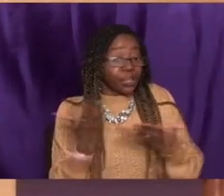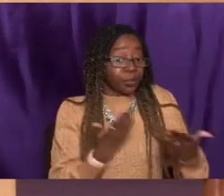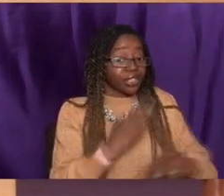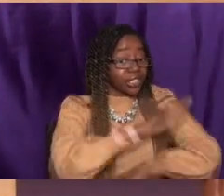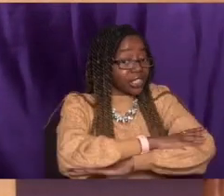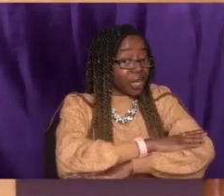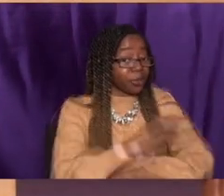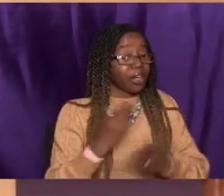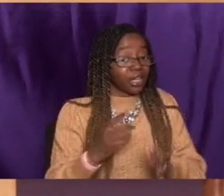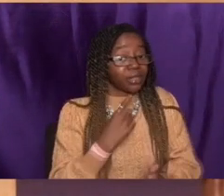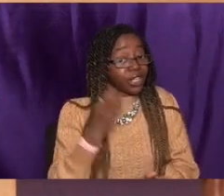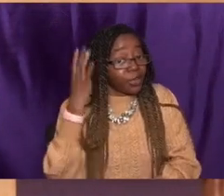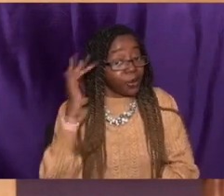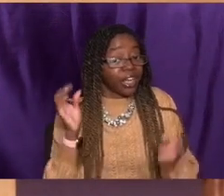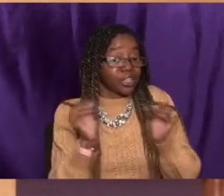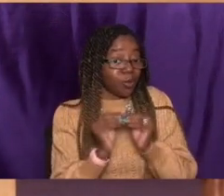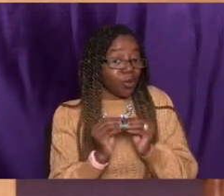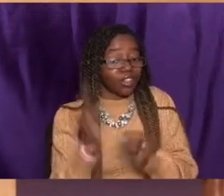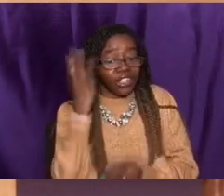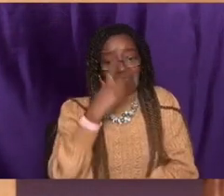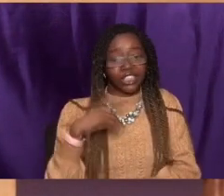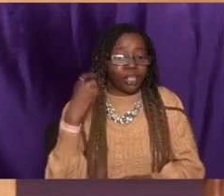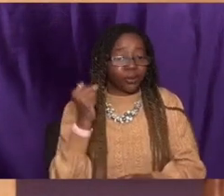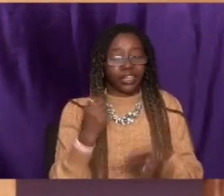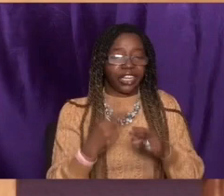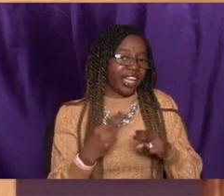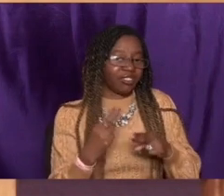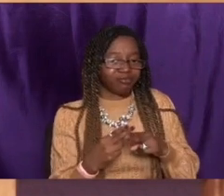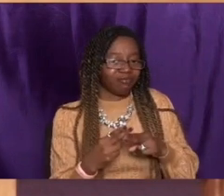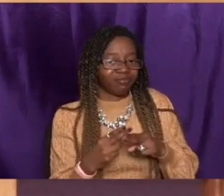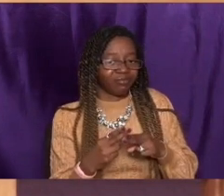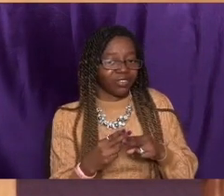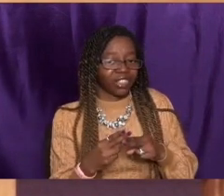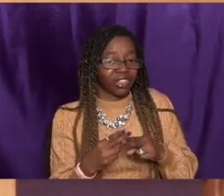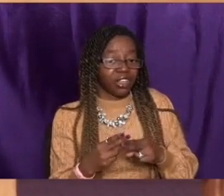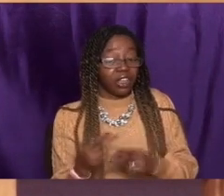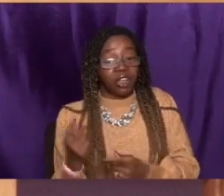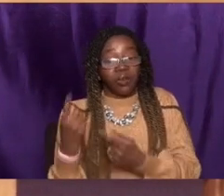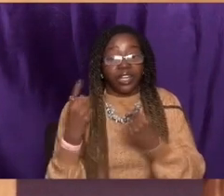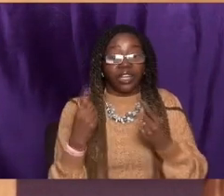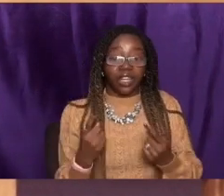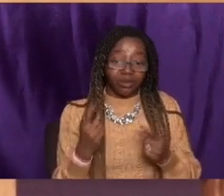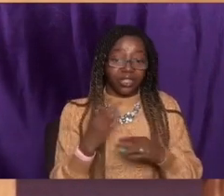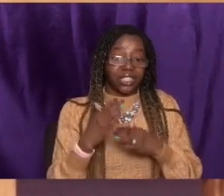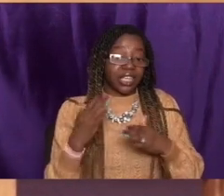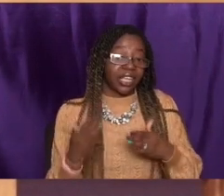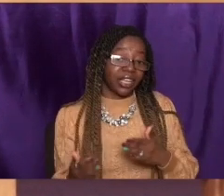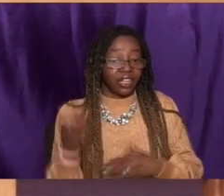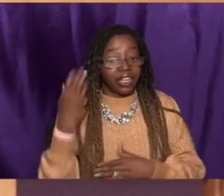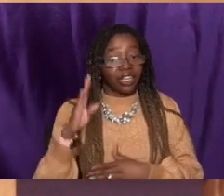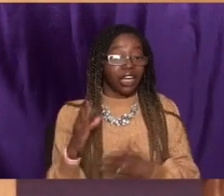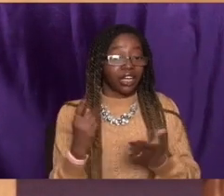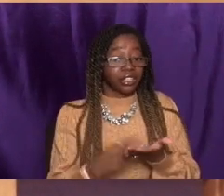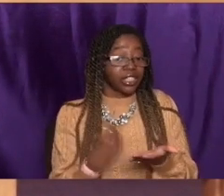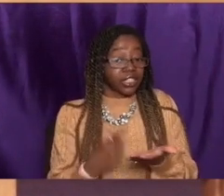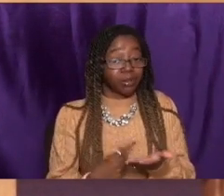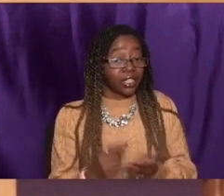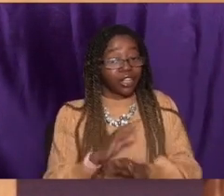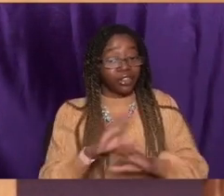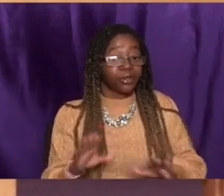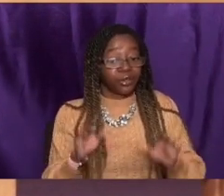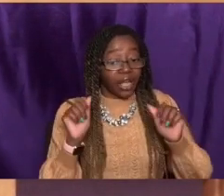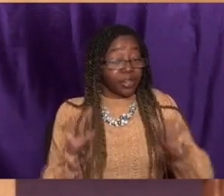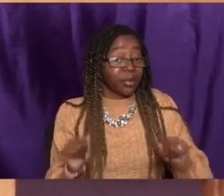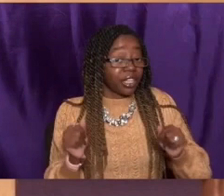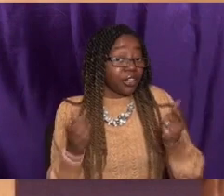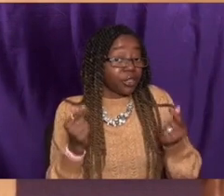me tell you why it's more than just a cute phrase. When it comes right down to it, if God asks you to do something and you don't have all it takes to do